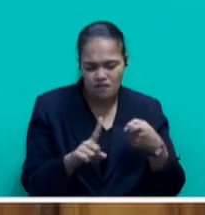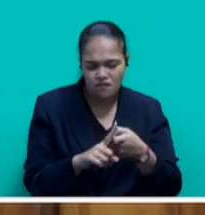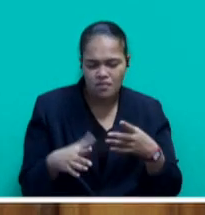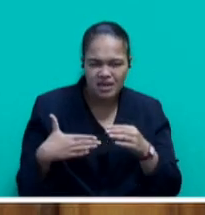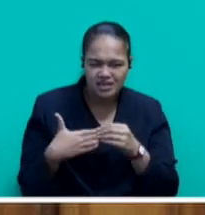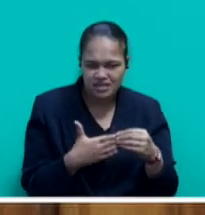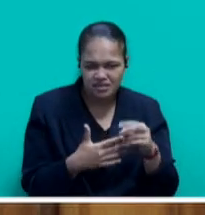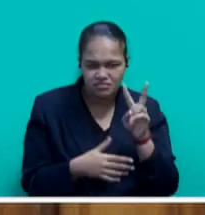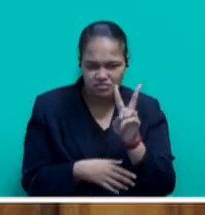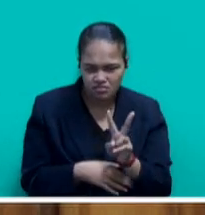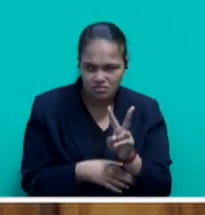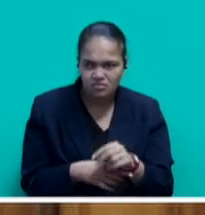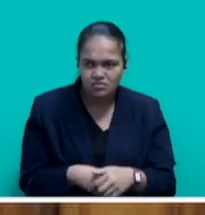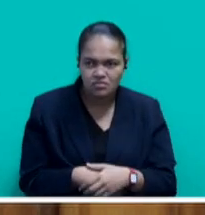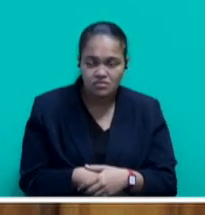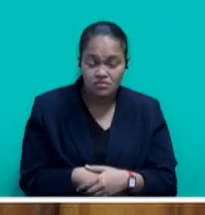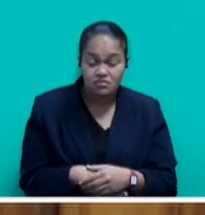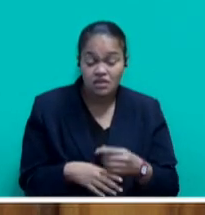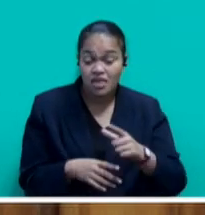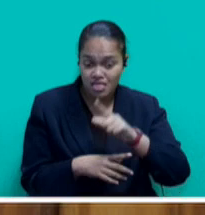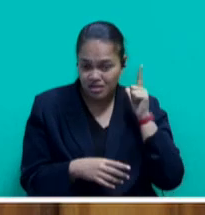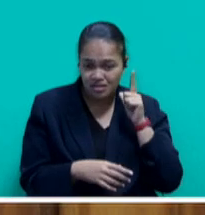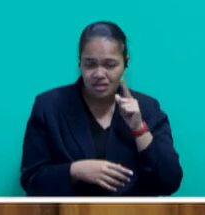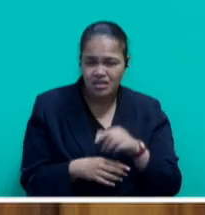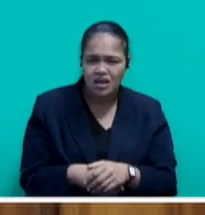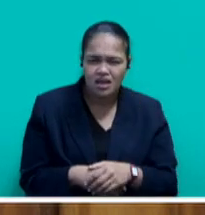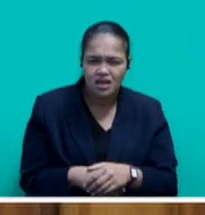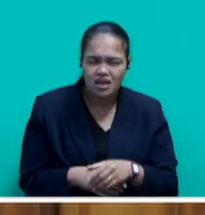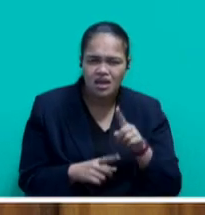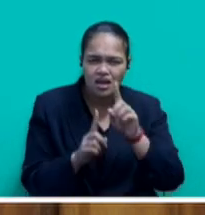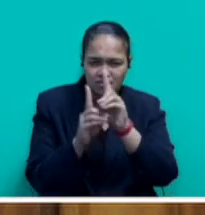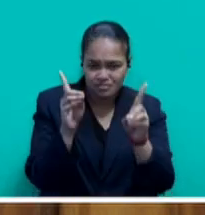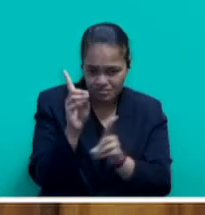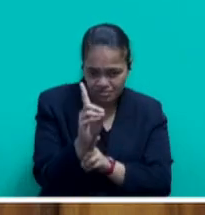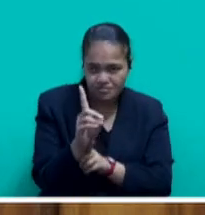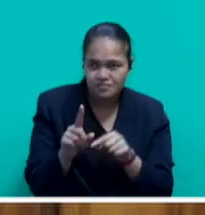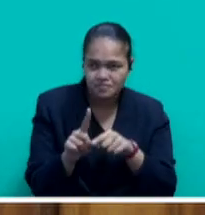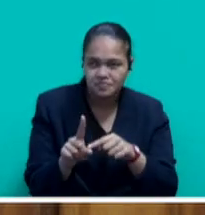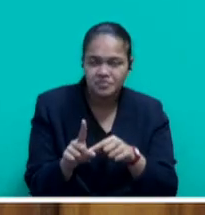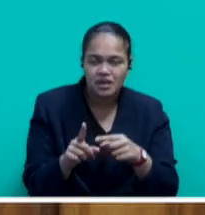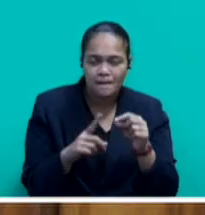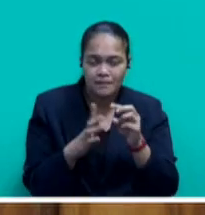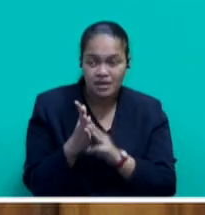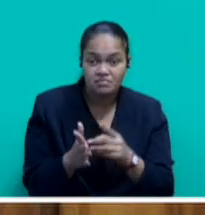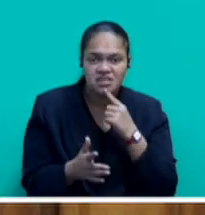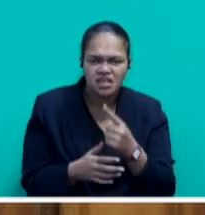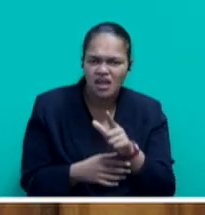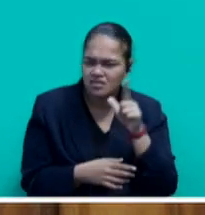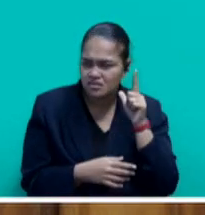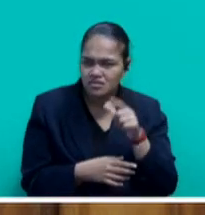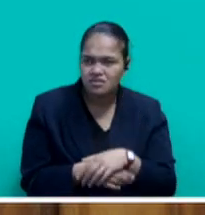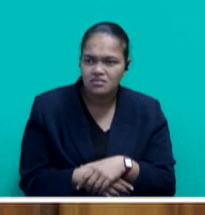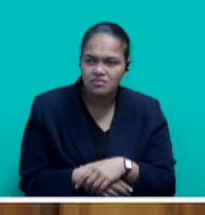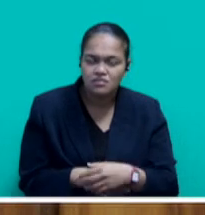PM Honorable Mano Kamkamidi yesterday about the gaping hole of 500 million created by the Fiji First government. That